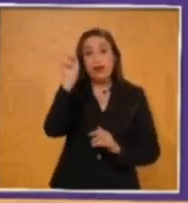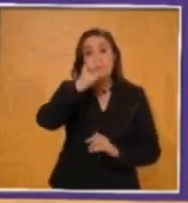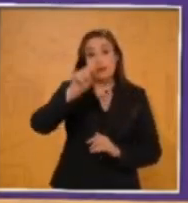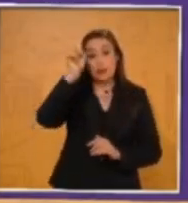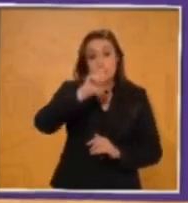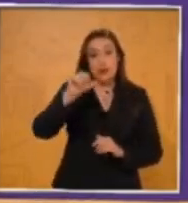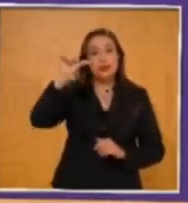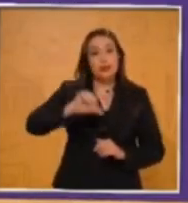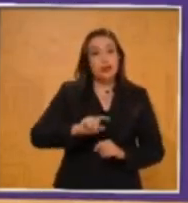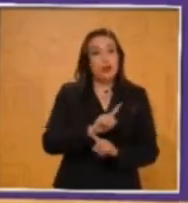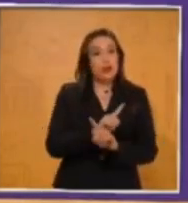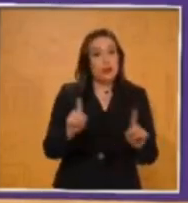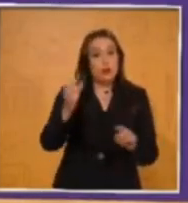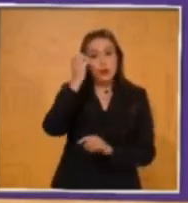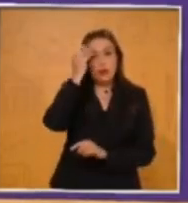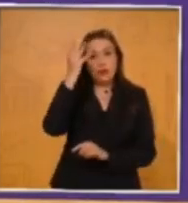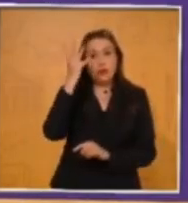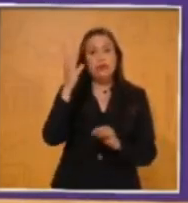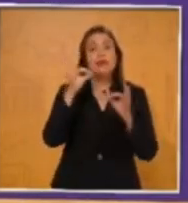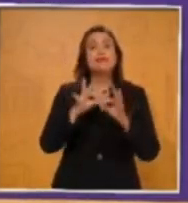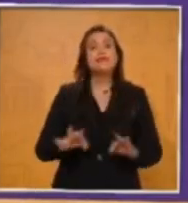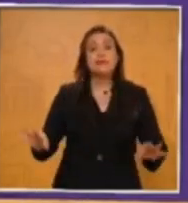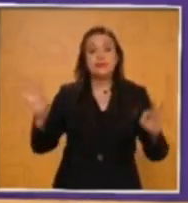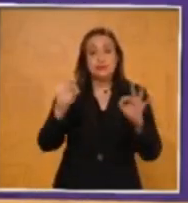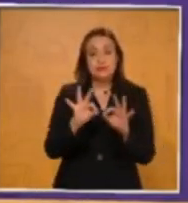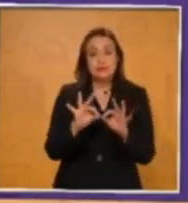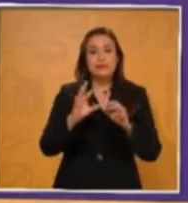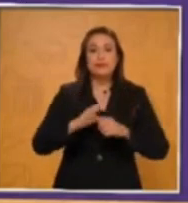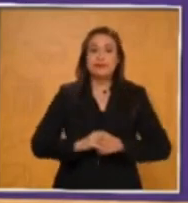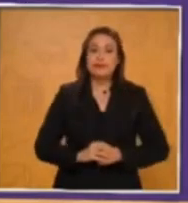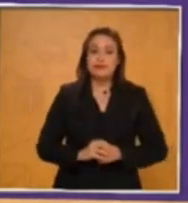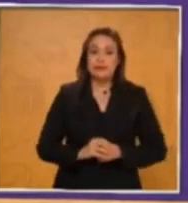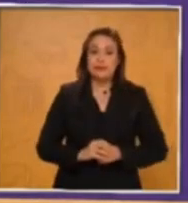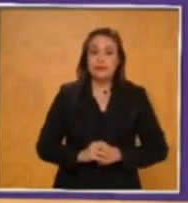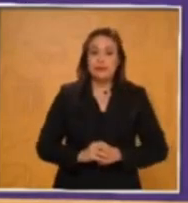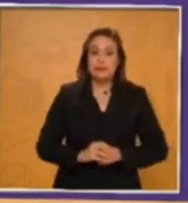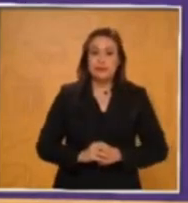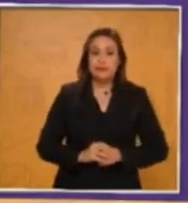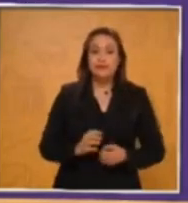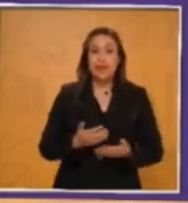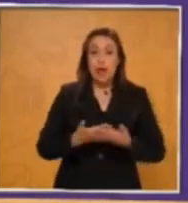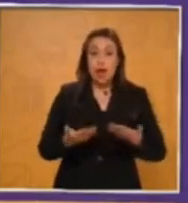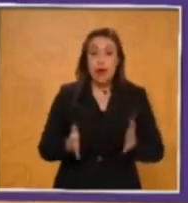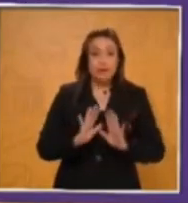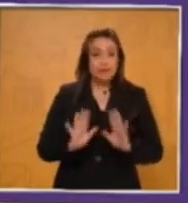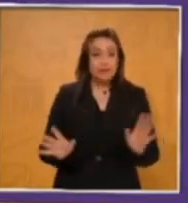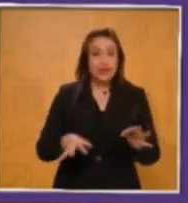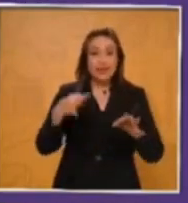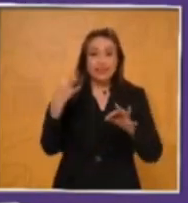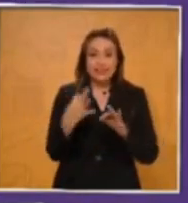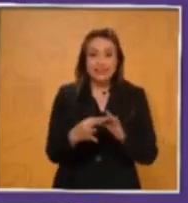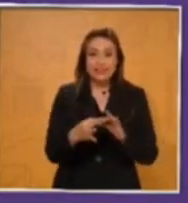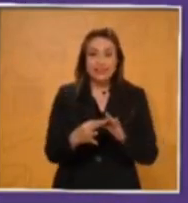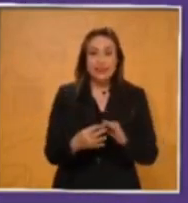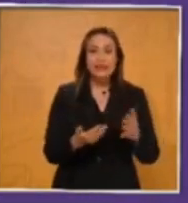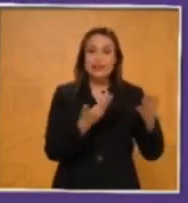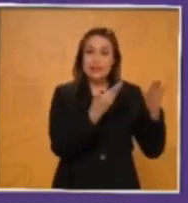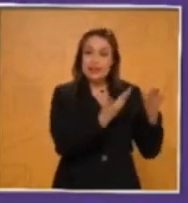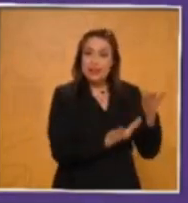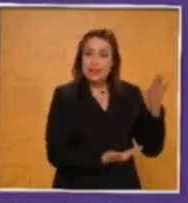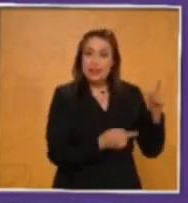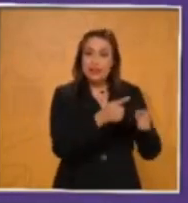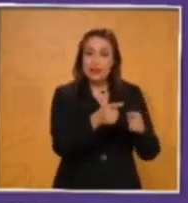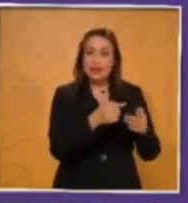recommendations. Don't forget it. It's very important. Now we are ready. And this is, as I was telling you